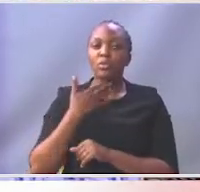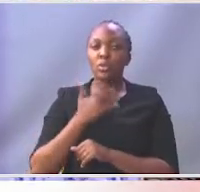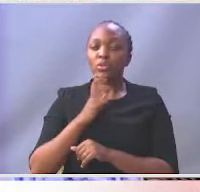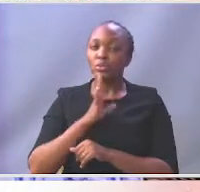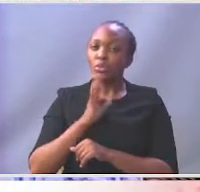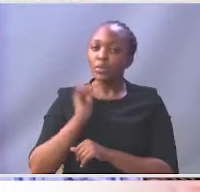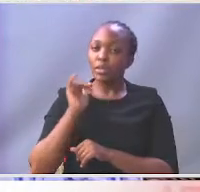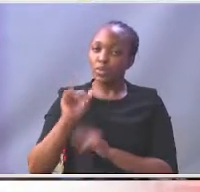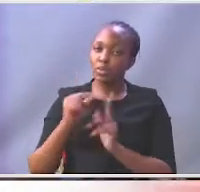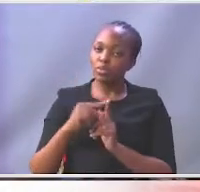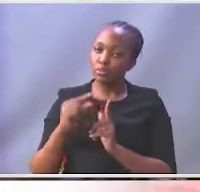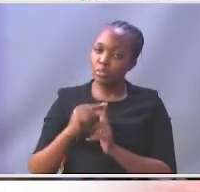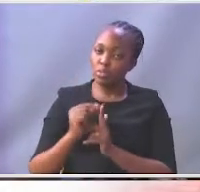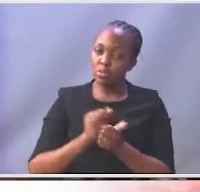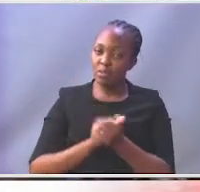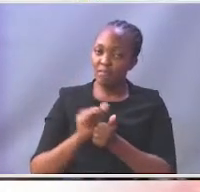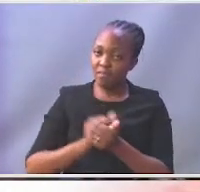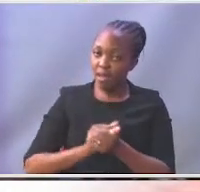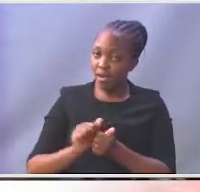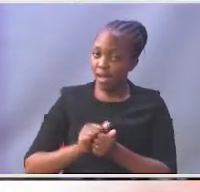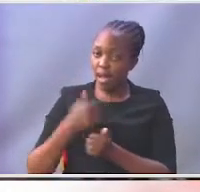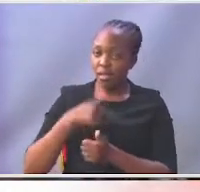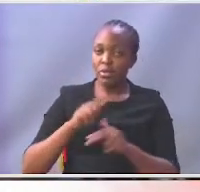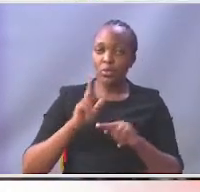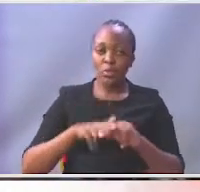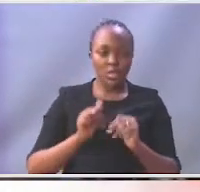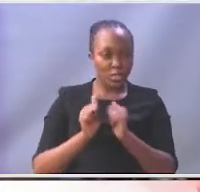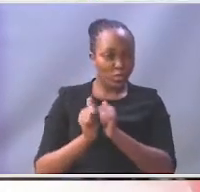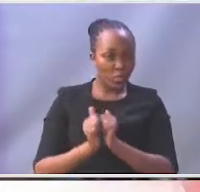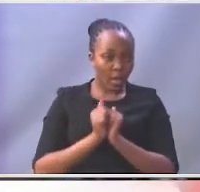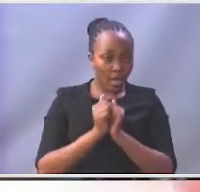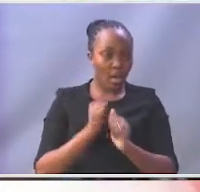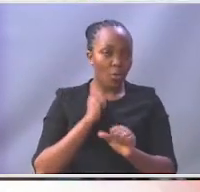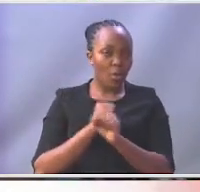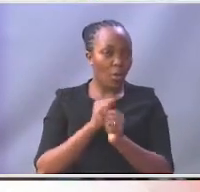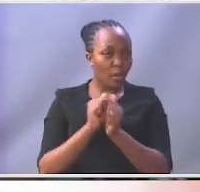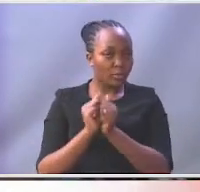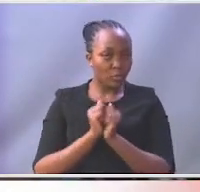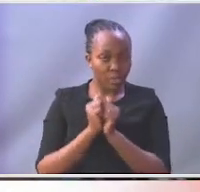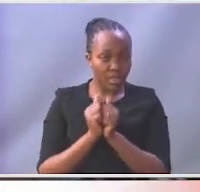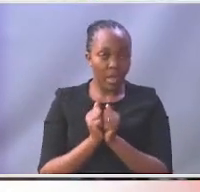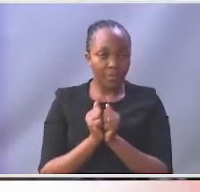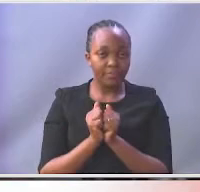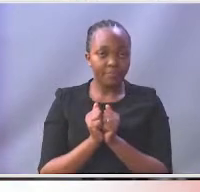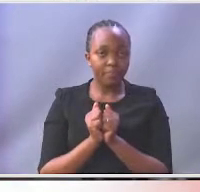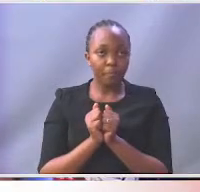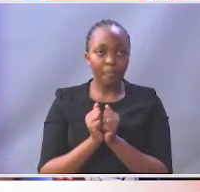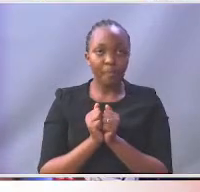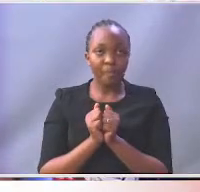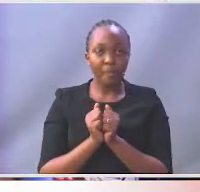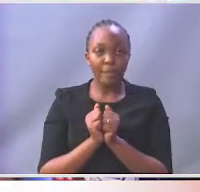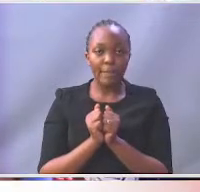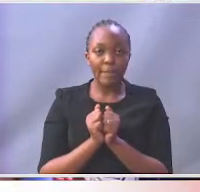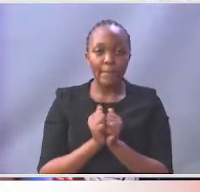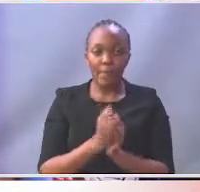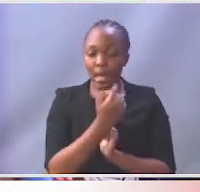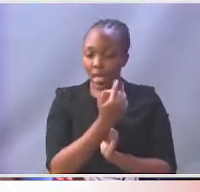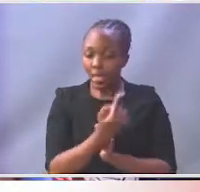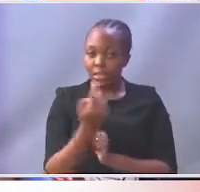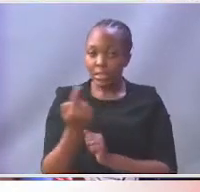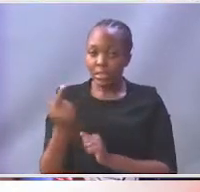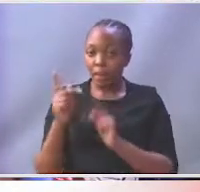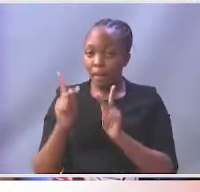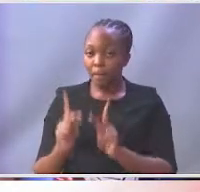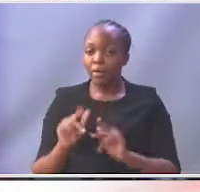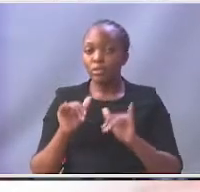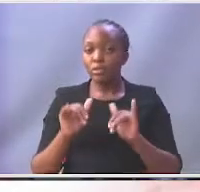pale, tuketi pamoja, tufanya kazi pamoja, hiyo operation ikifanya, tufanya pamoja, kila mtu akae na